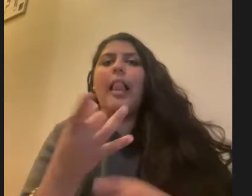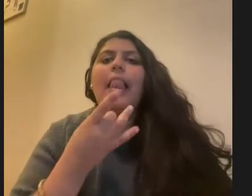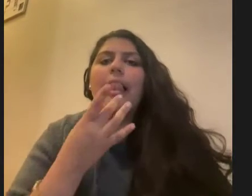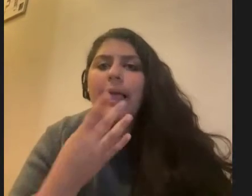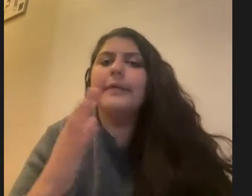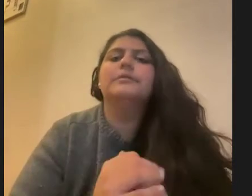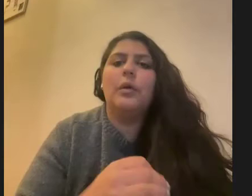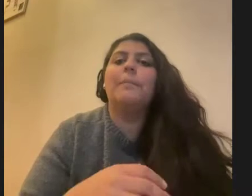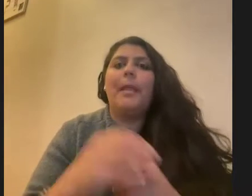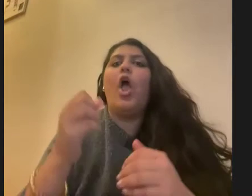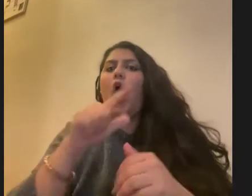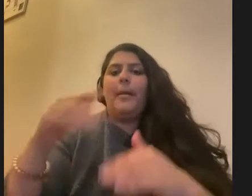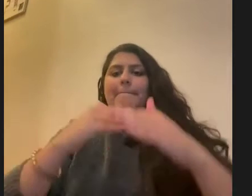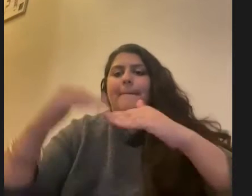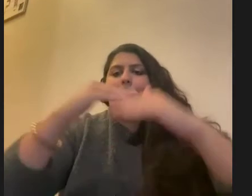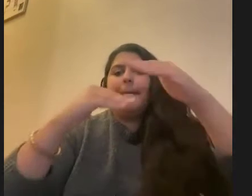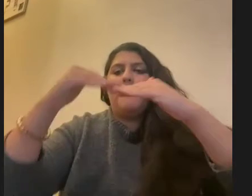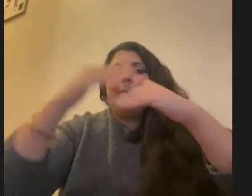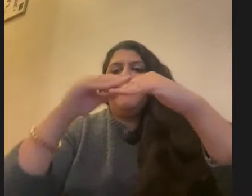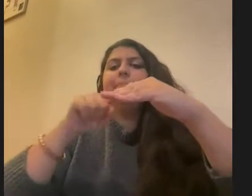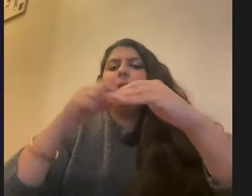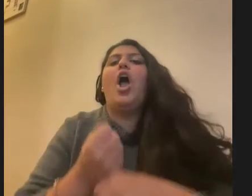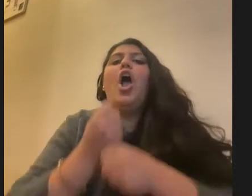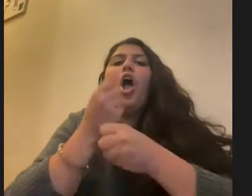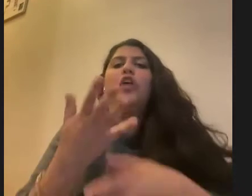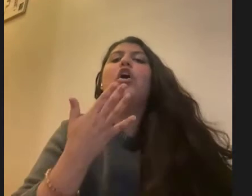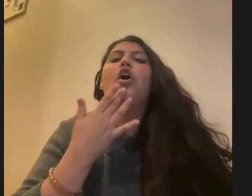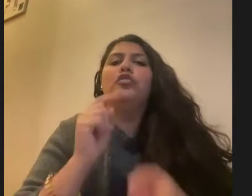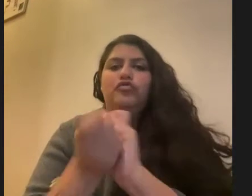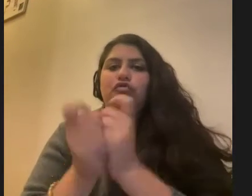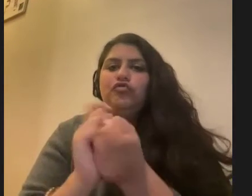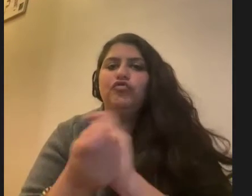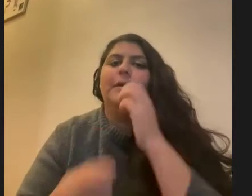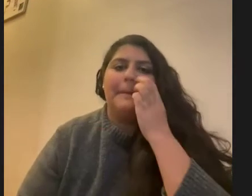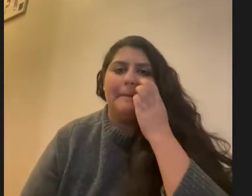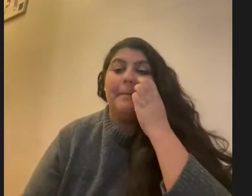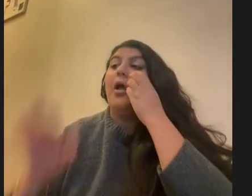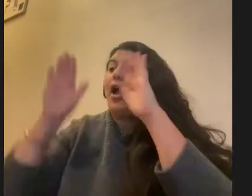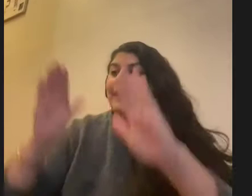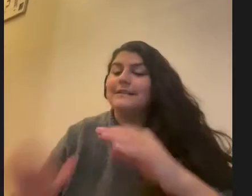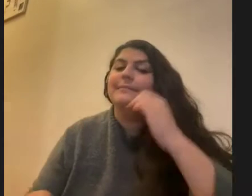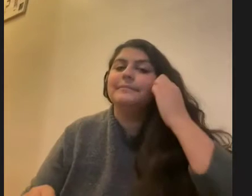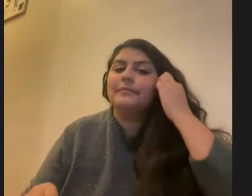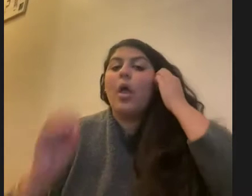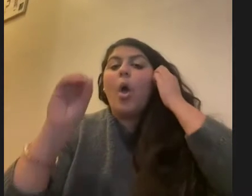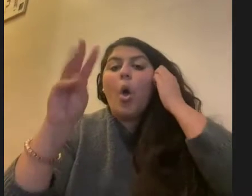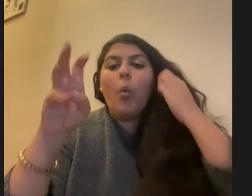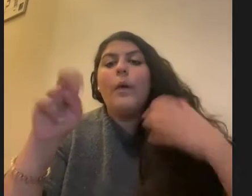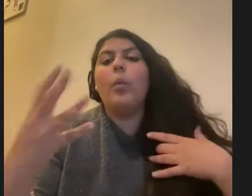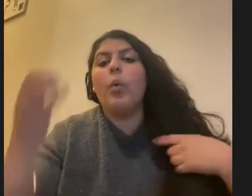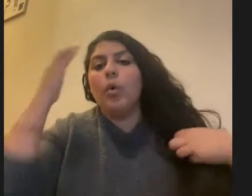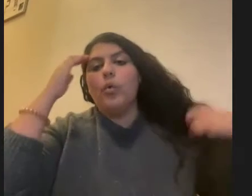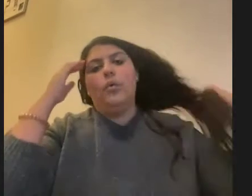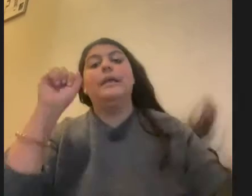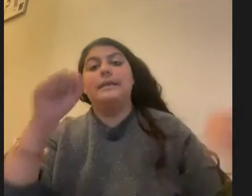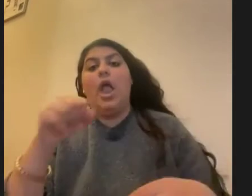top of them allow them to change color. Awesome. Owen would like to know, can octopuses breathe